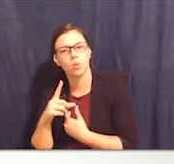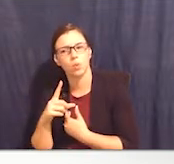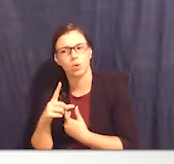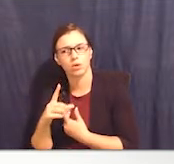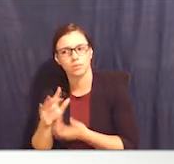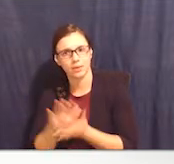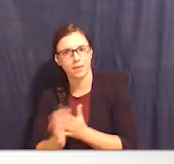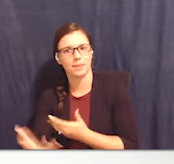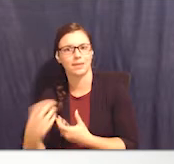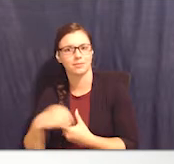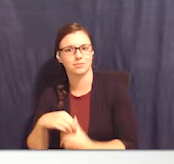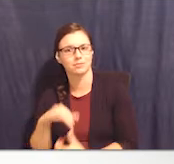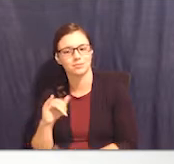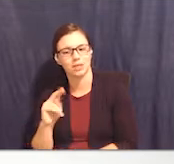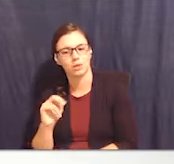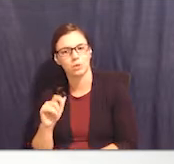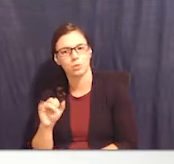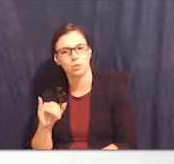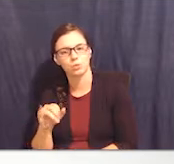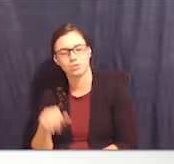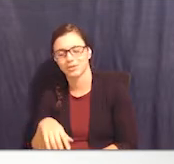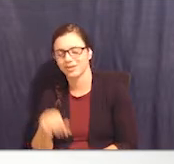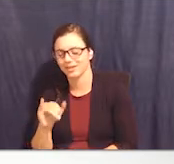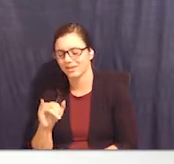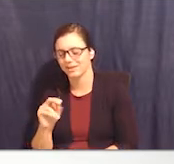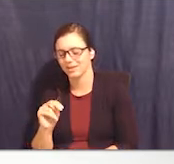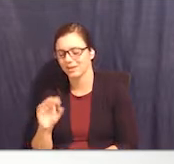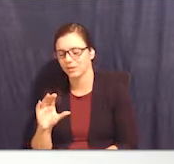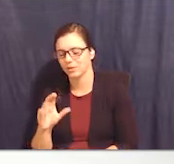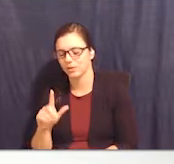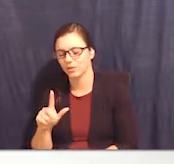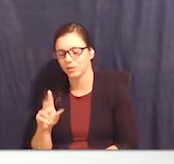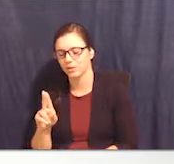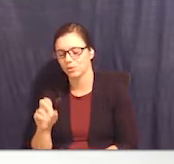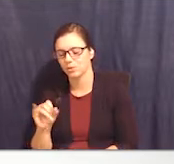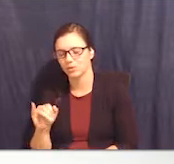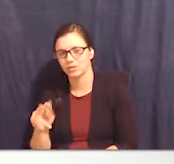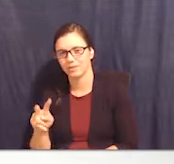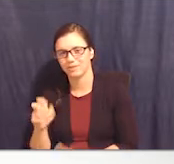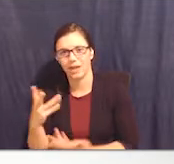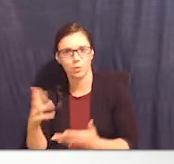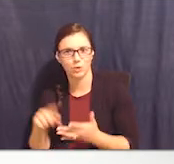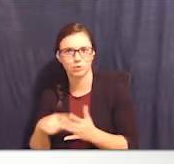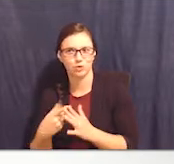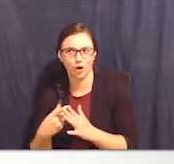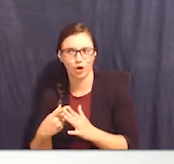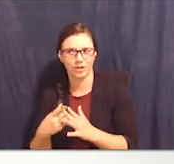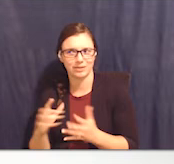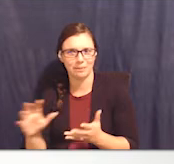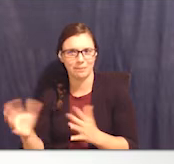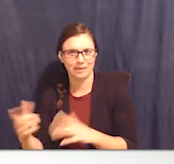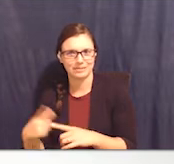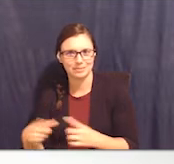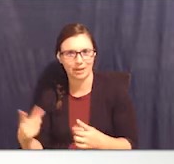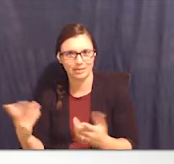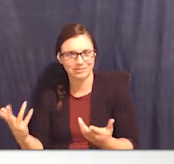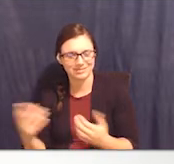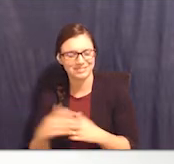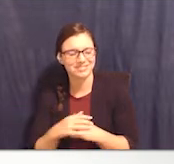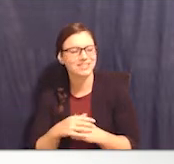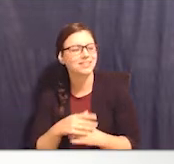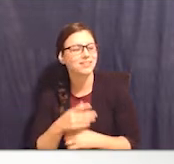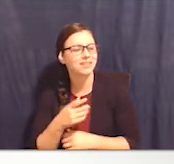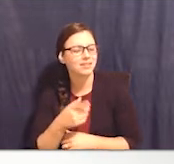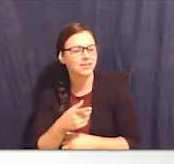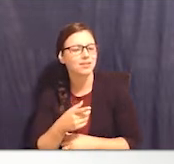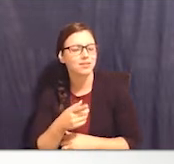to stay. Right. And any other student, it's their choice to stay and their responsibility to coordinate transportation. And this is